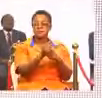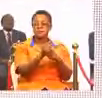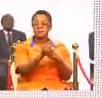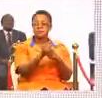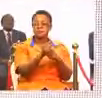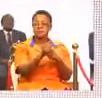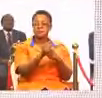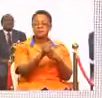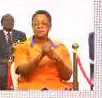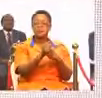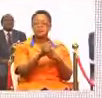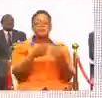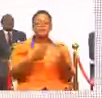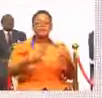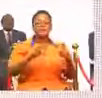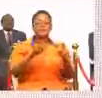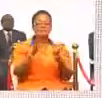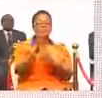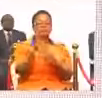Be that bridge.